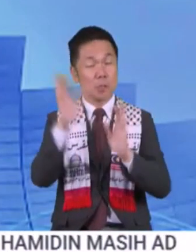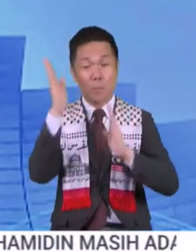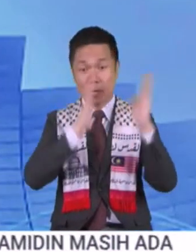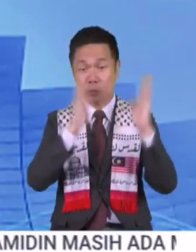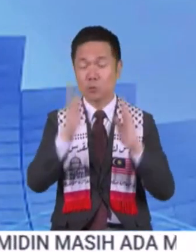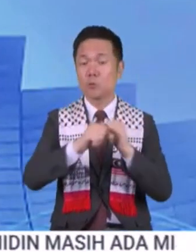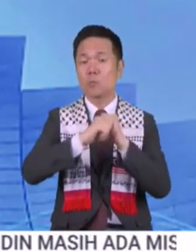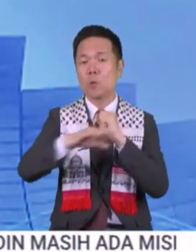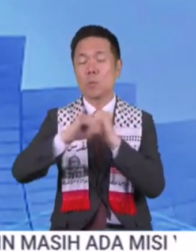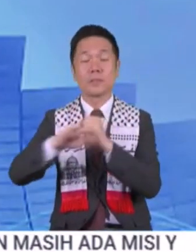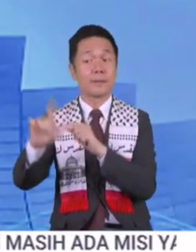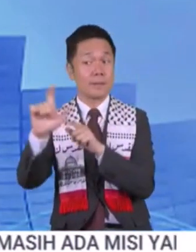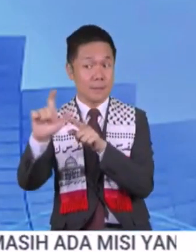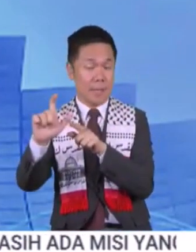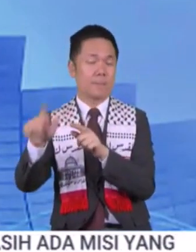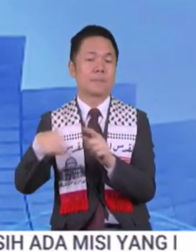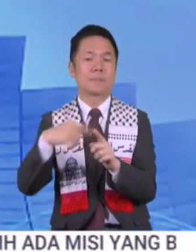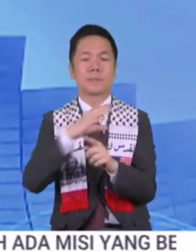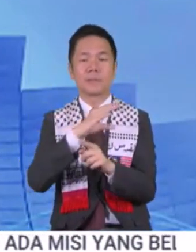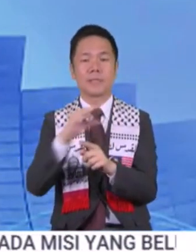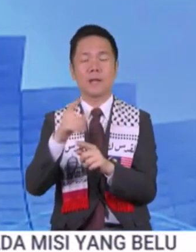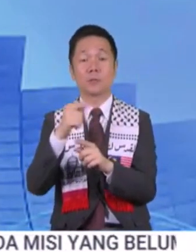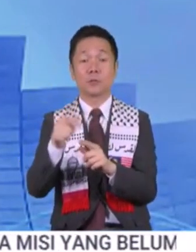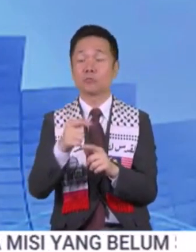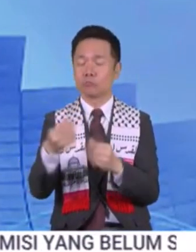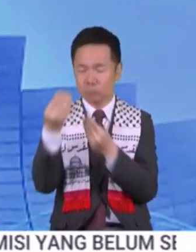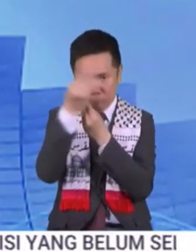Islam serta menyampaikan mesej keamanan.